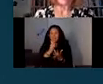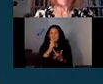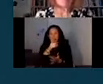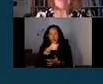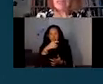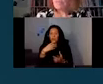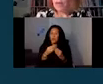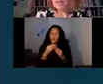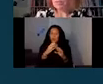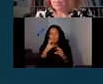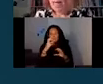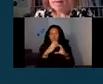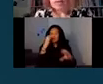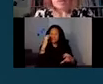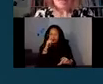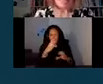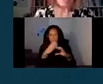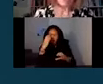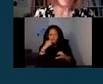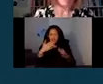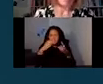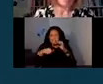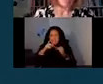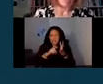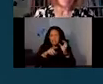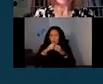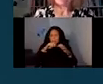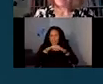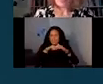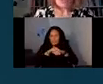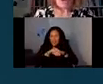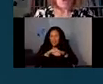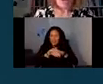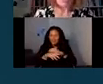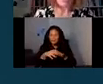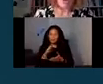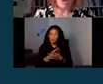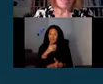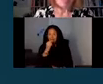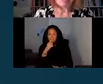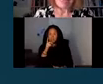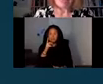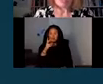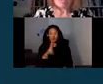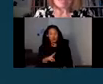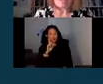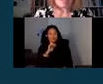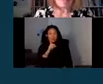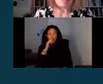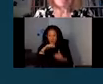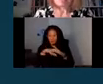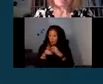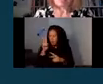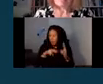photo. These buses were packed with scientific equipment, and they enabled schoolgirls to acquire the technical skills